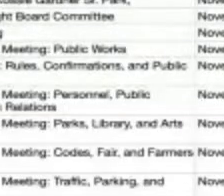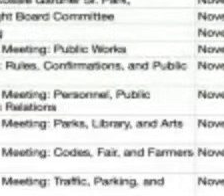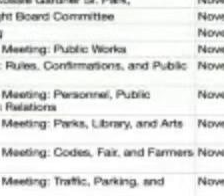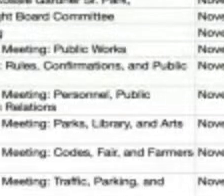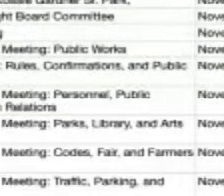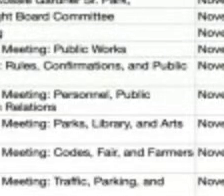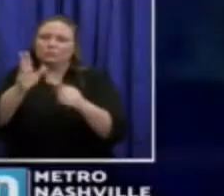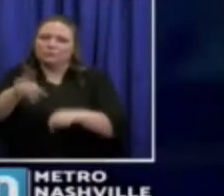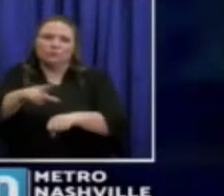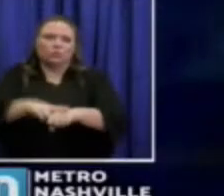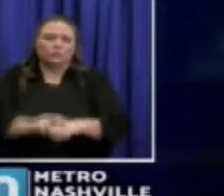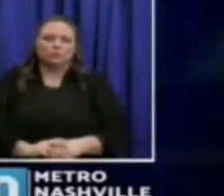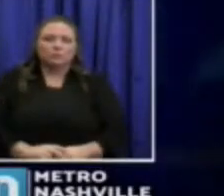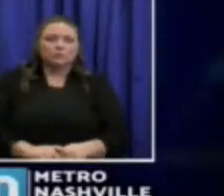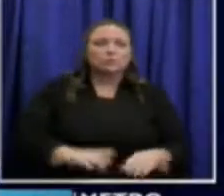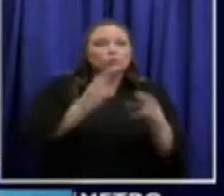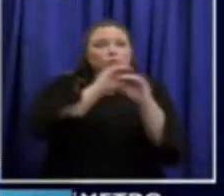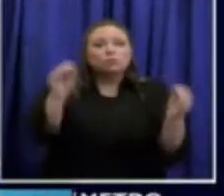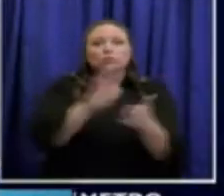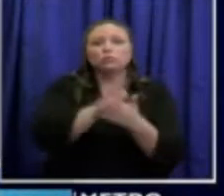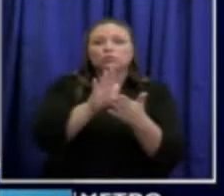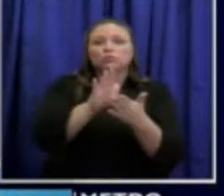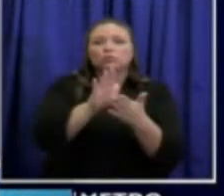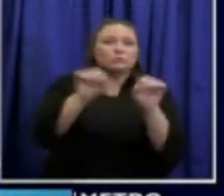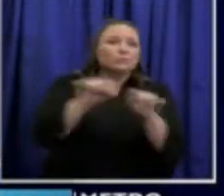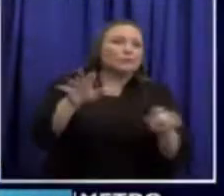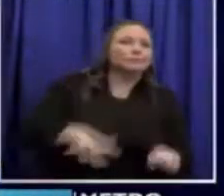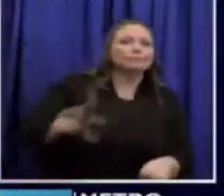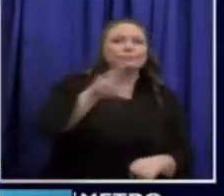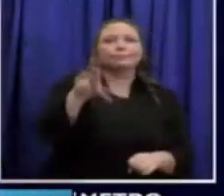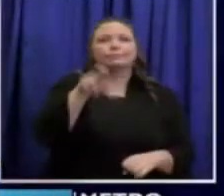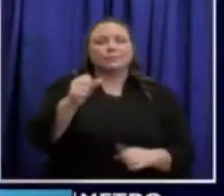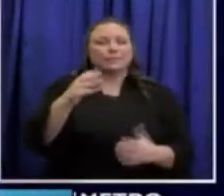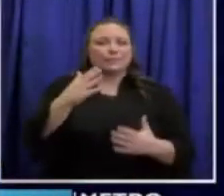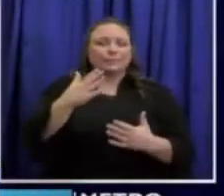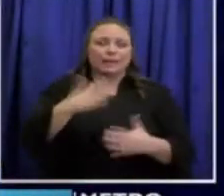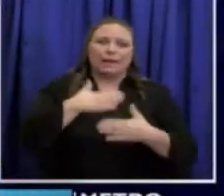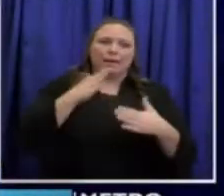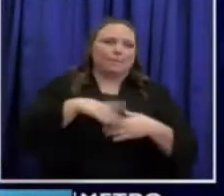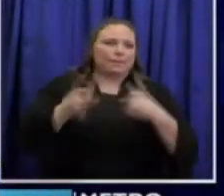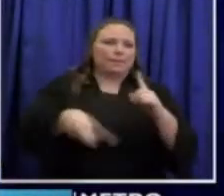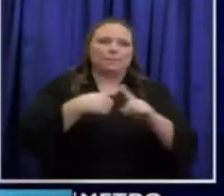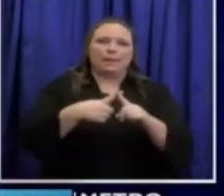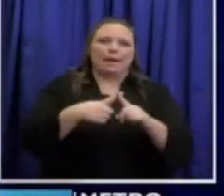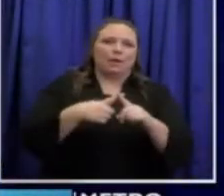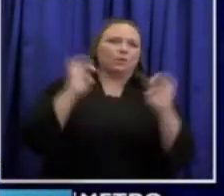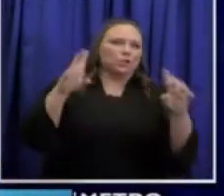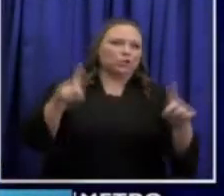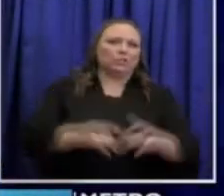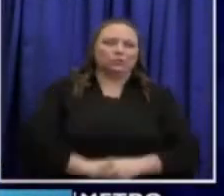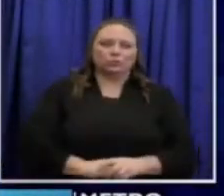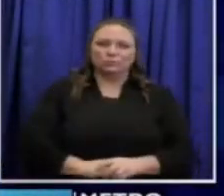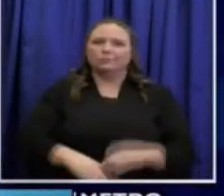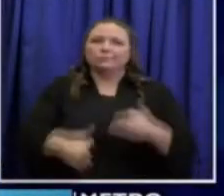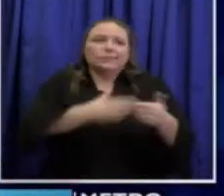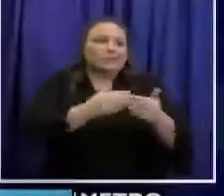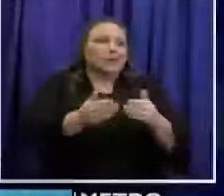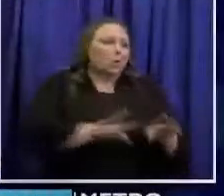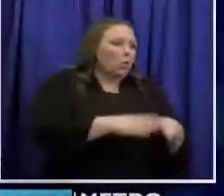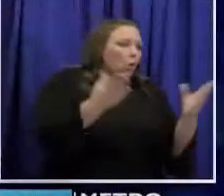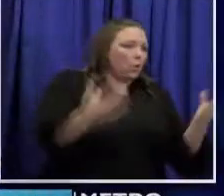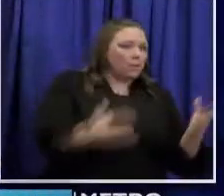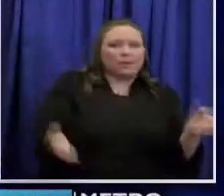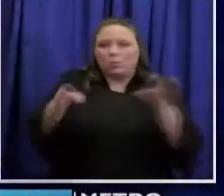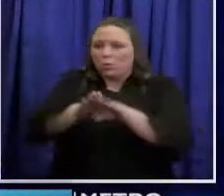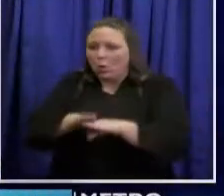no school system in America is happy about where we are. Whether you're open or you're closed or you're in a hybrid or you're